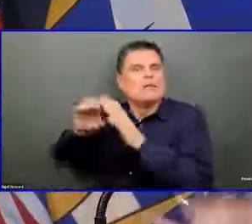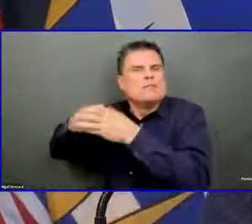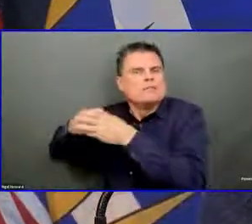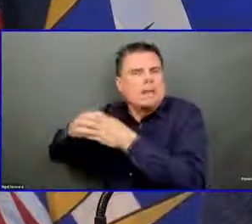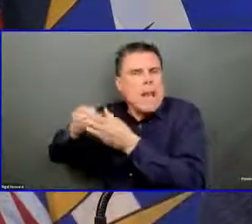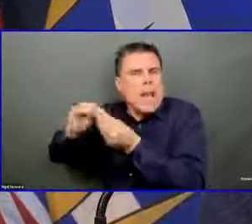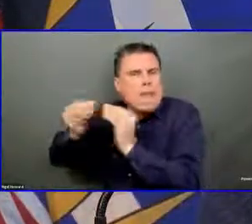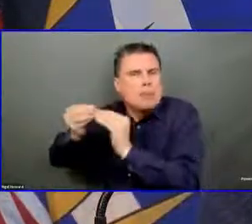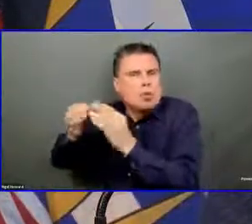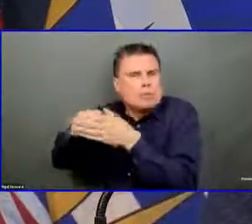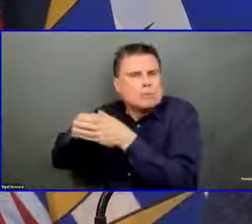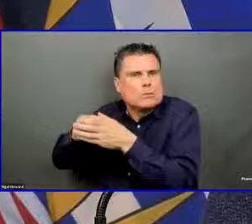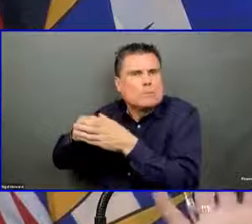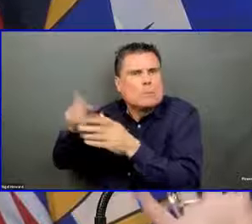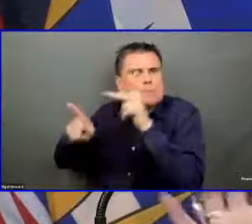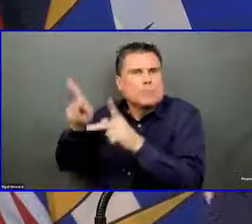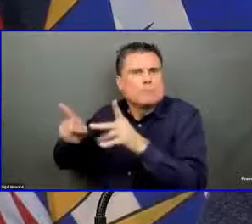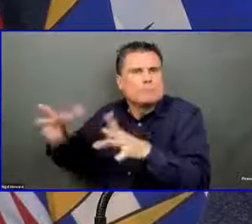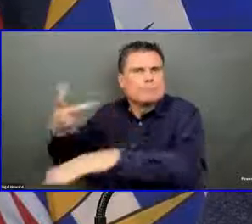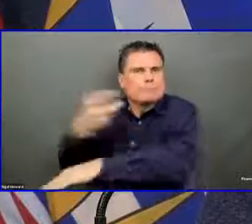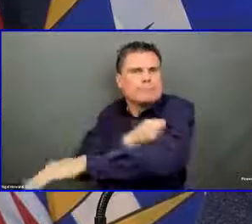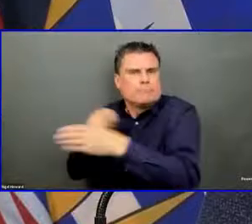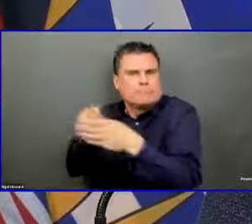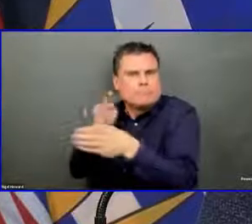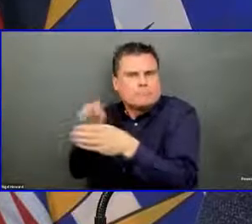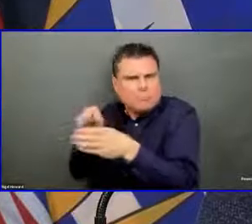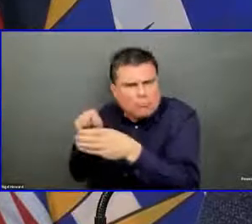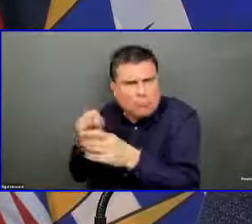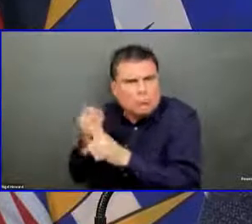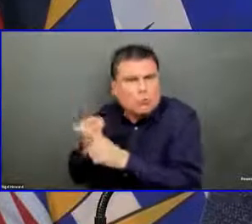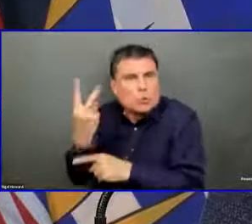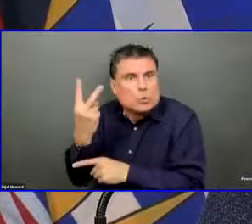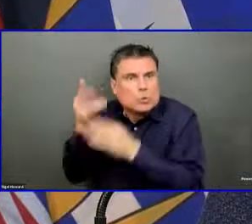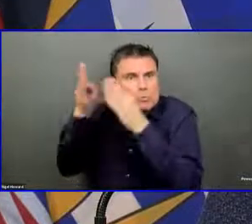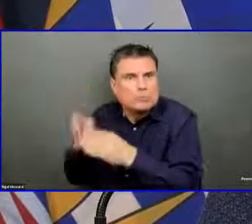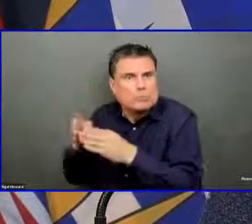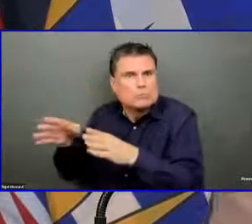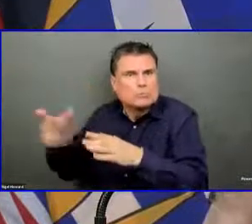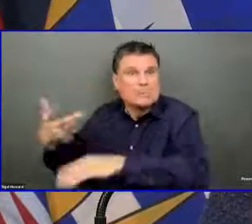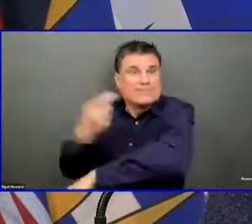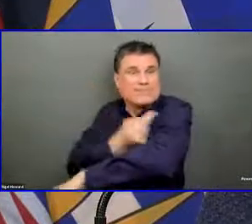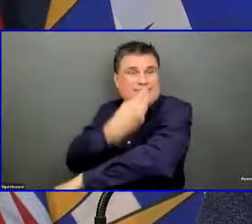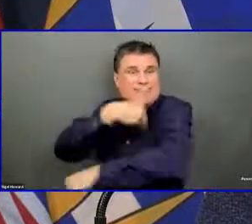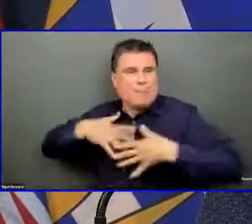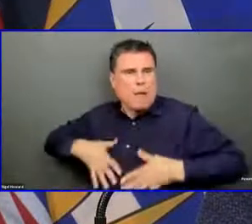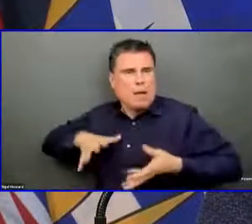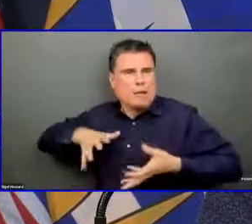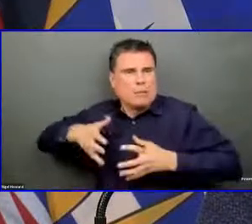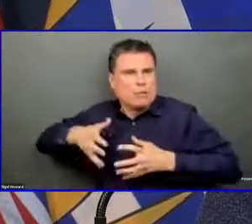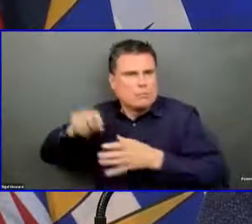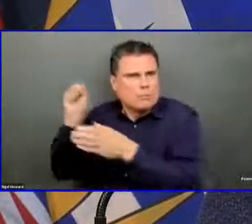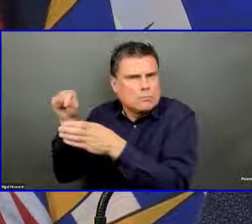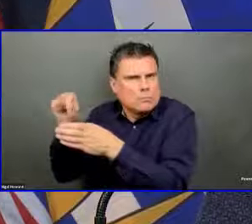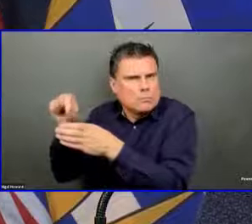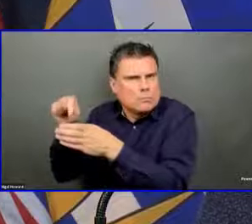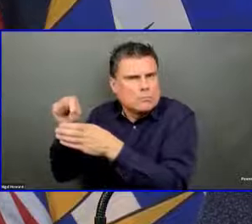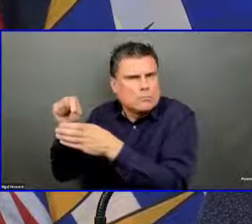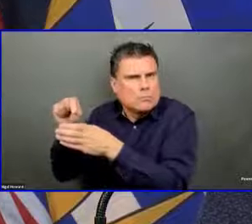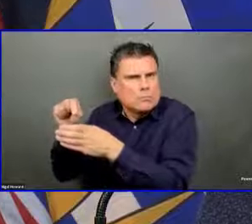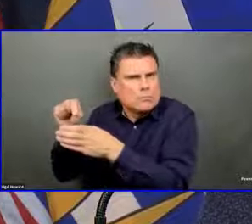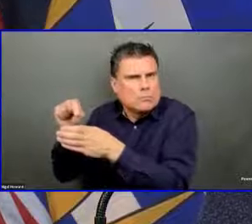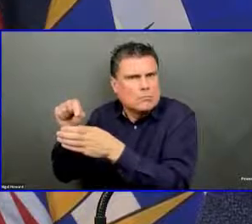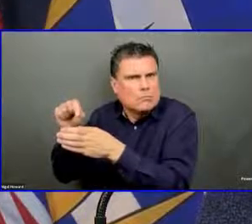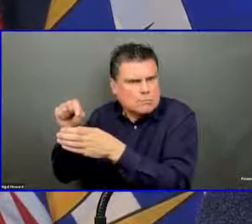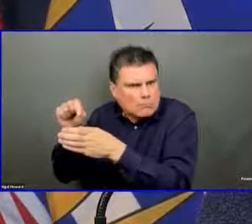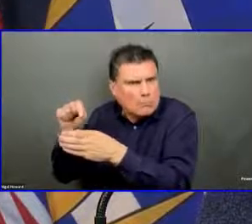2 people and 3 people, from what I understand. We were on a call this morning with the regulator, Health Canada, and with